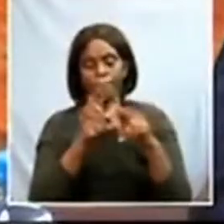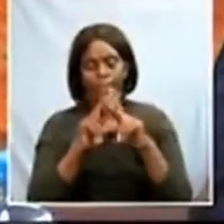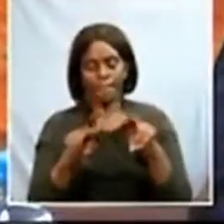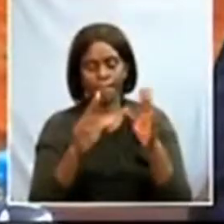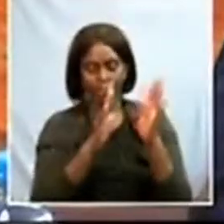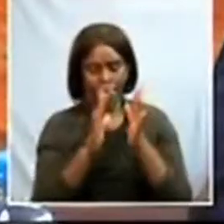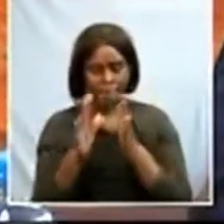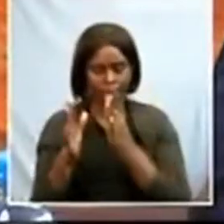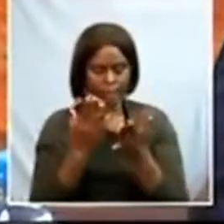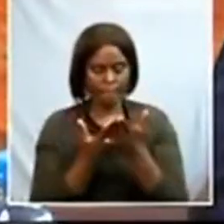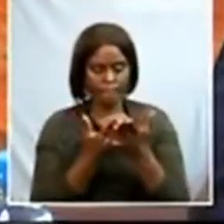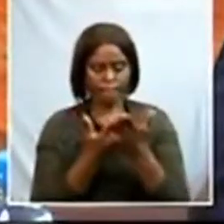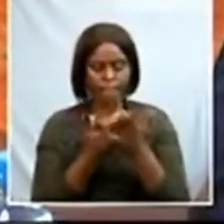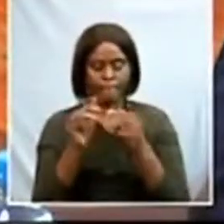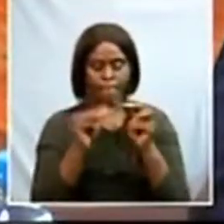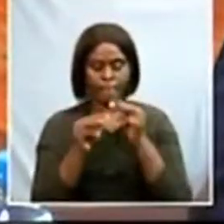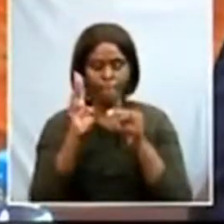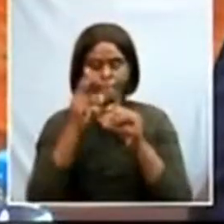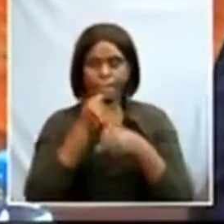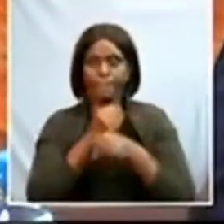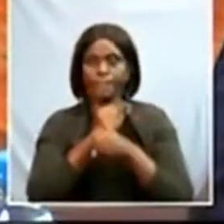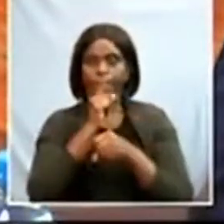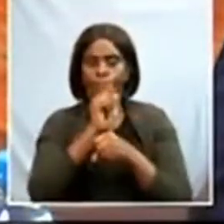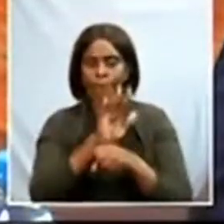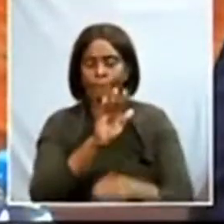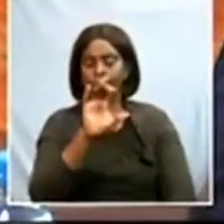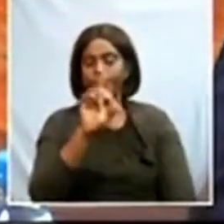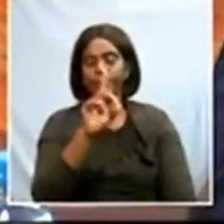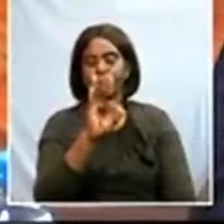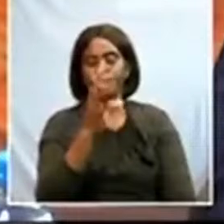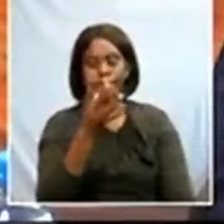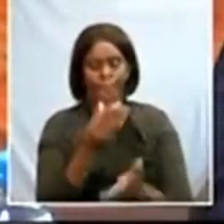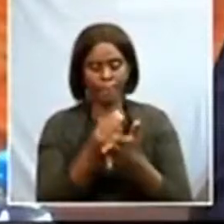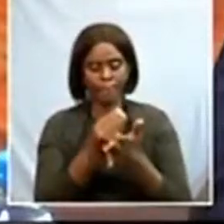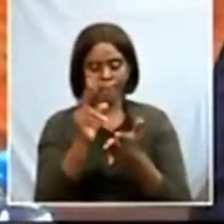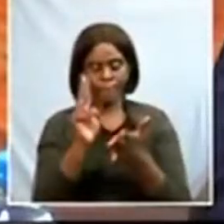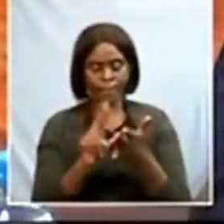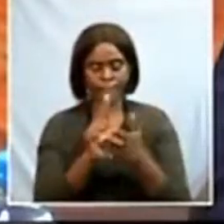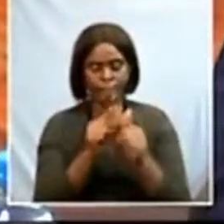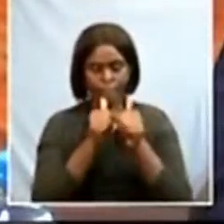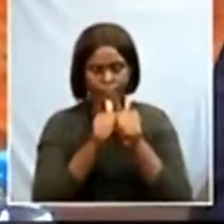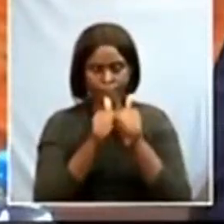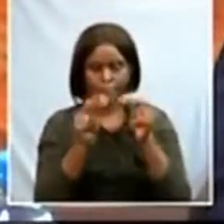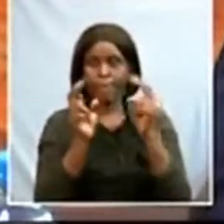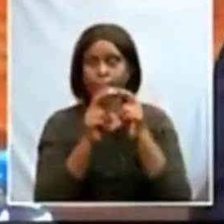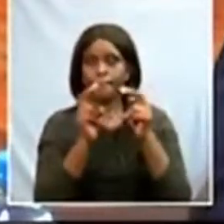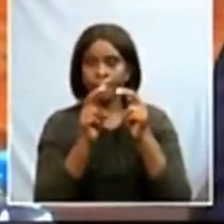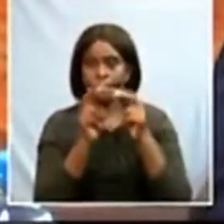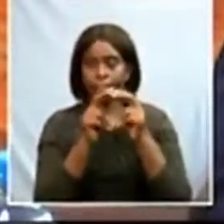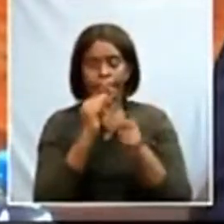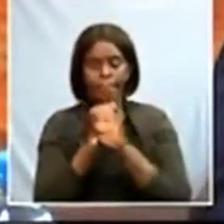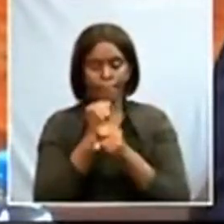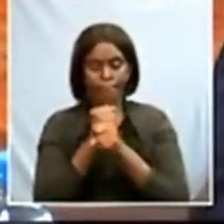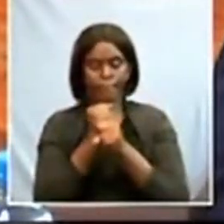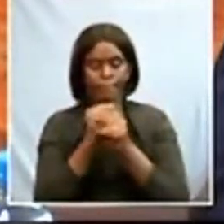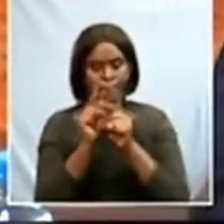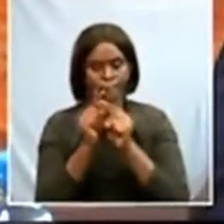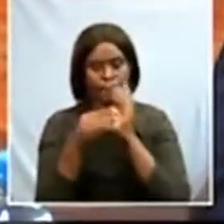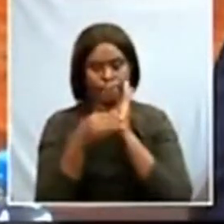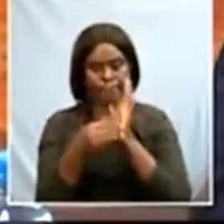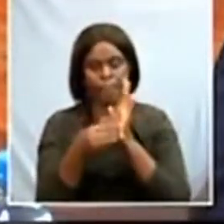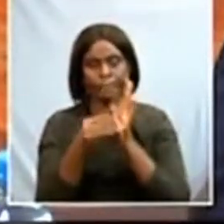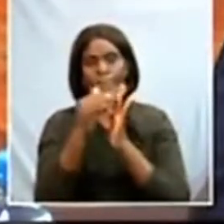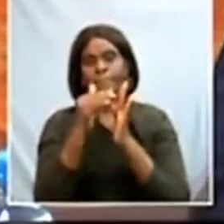The major measure, management to ensure that CDF funds are utilized as per contractual obligation and as per